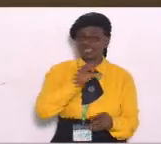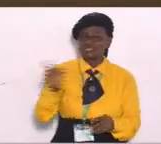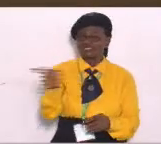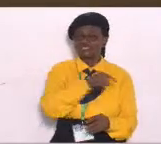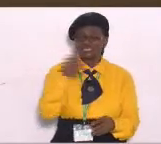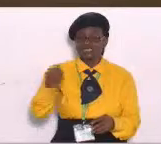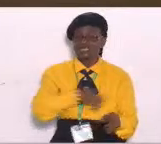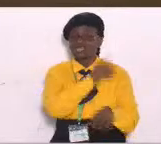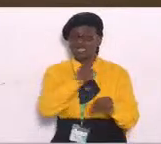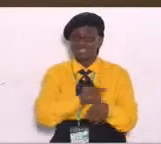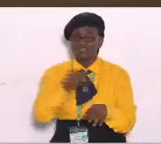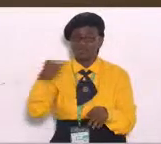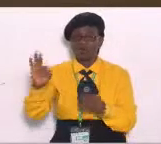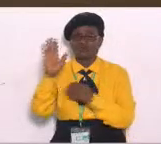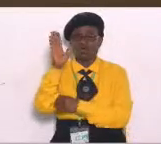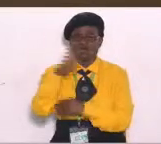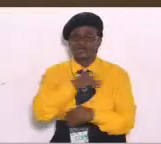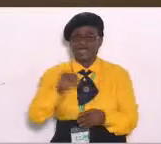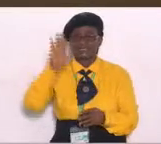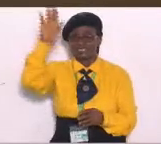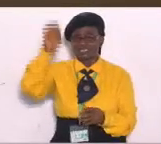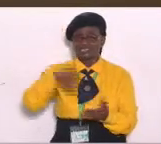His righteousness,